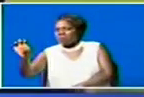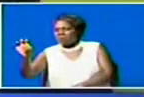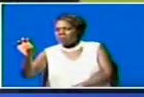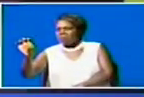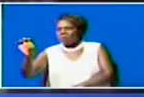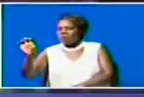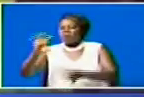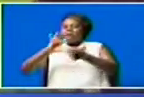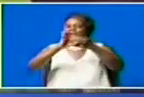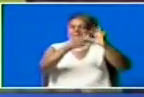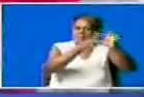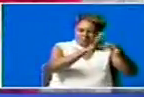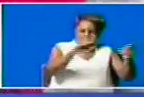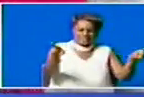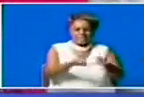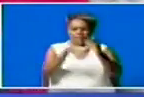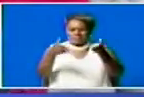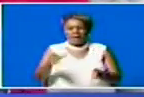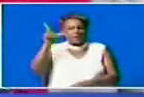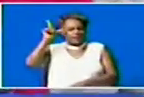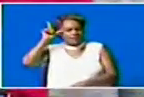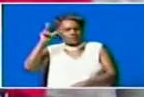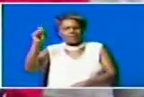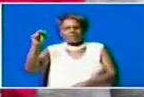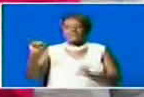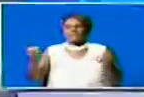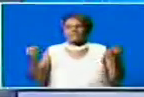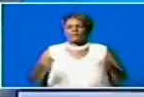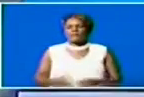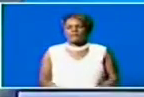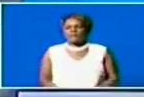Rio Olympics, inakaa hivi. Lynn Washira, KTN News. Thank you.